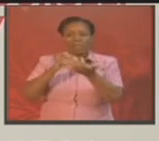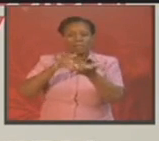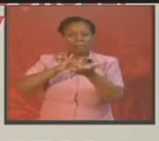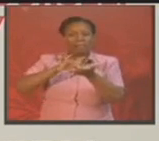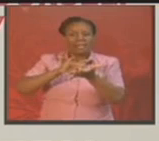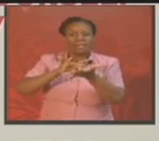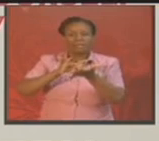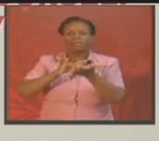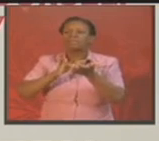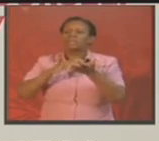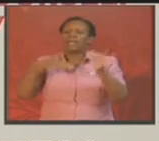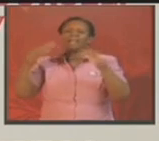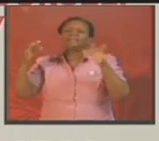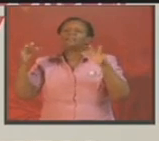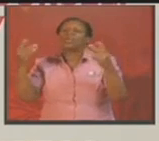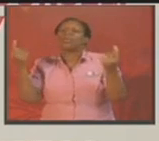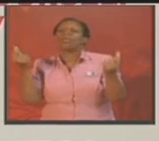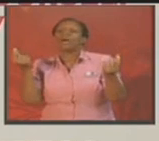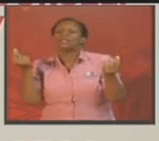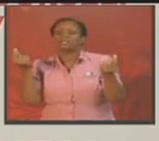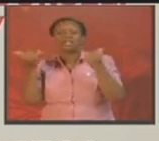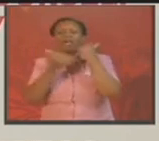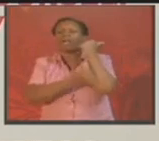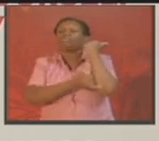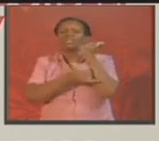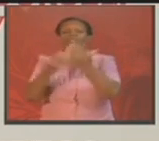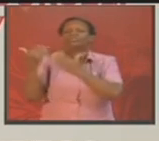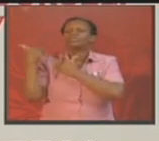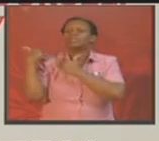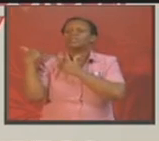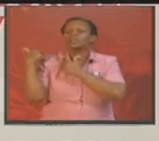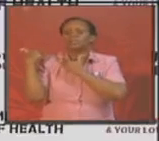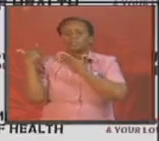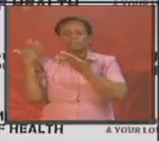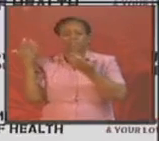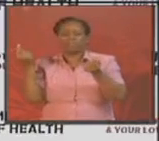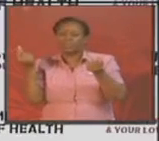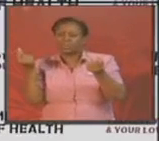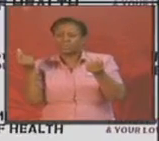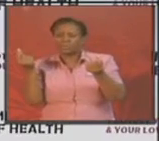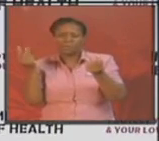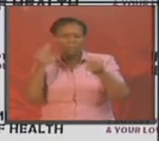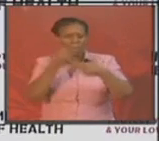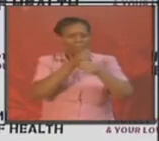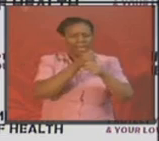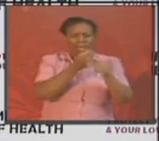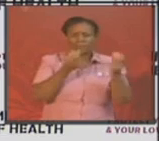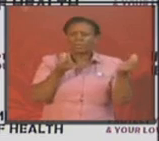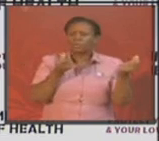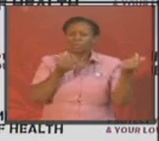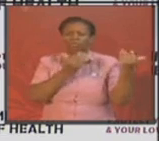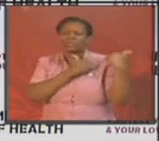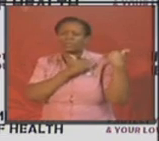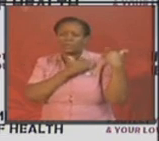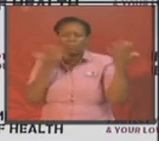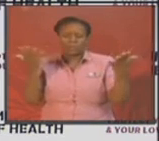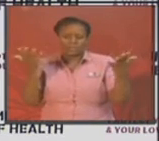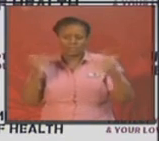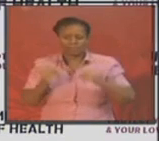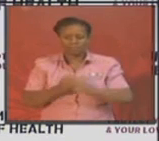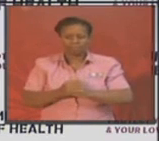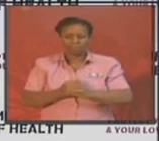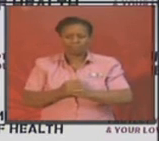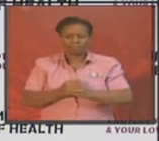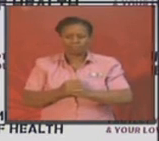what the country signing the agreement is responsible for. Thank you. Thank you for the question, Mr. Bihari. First